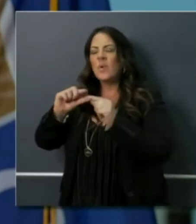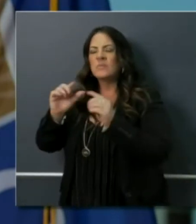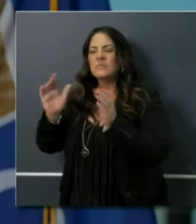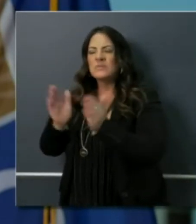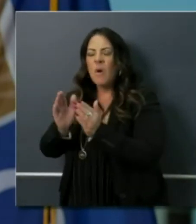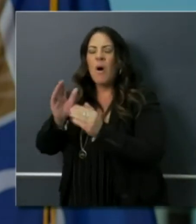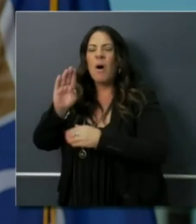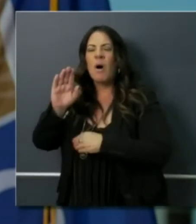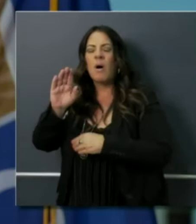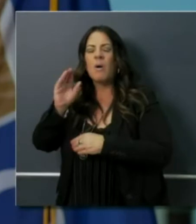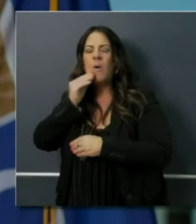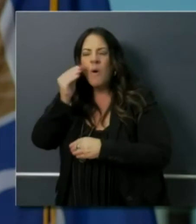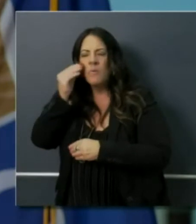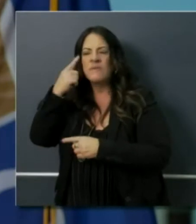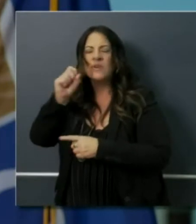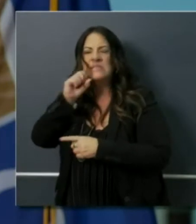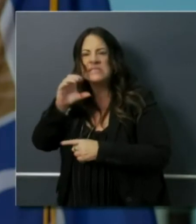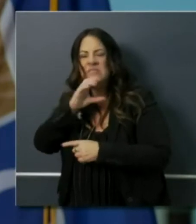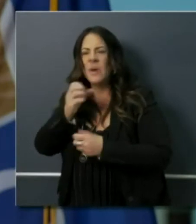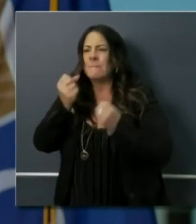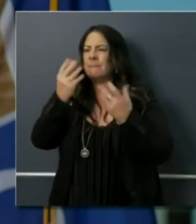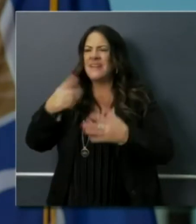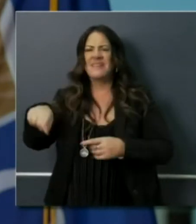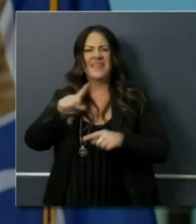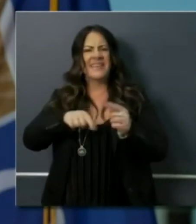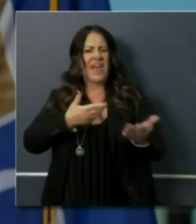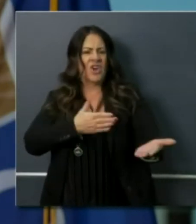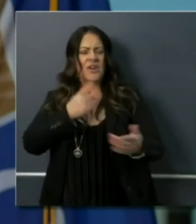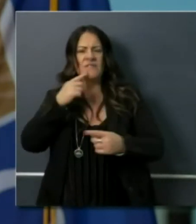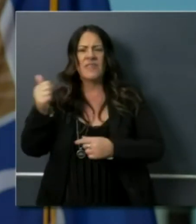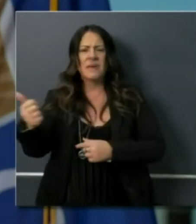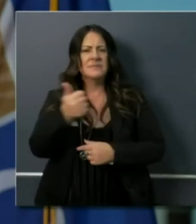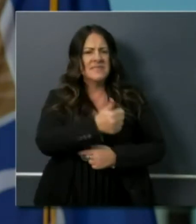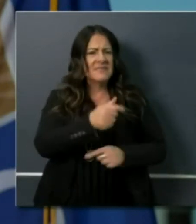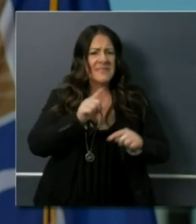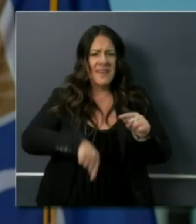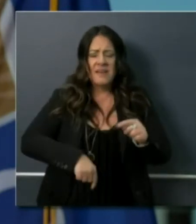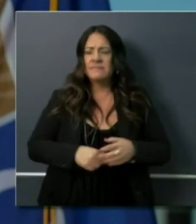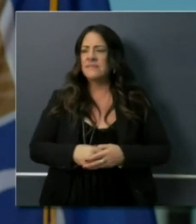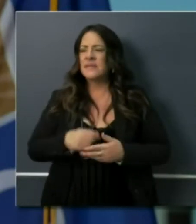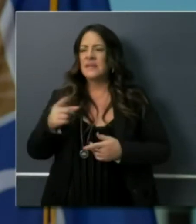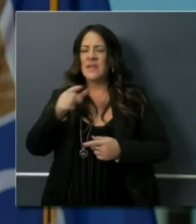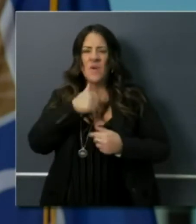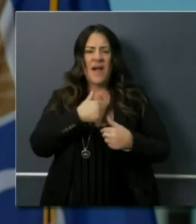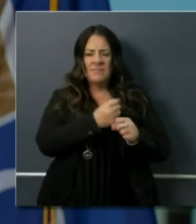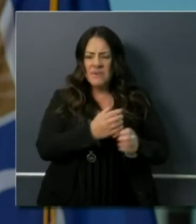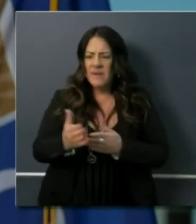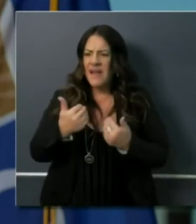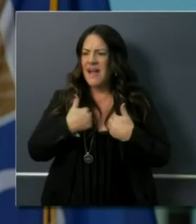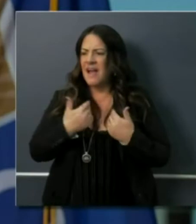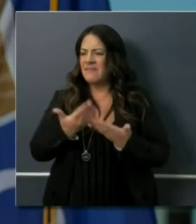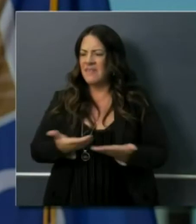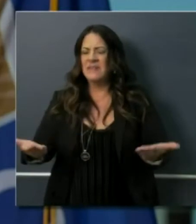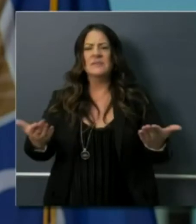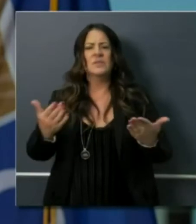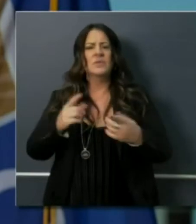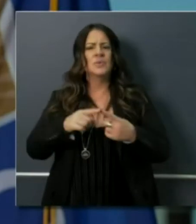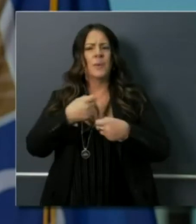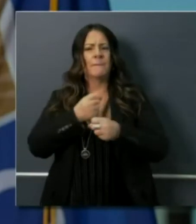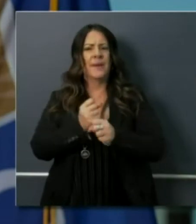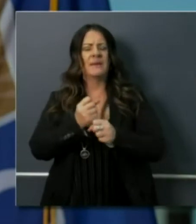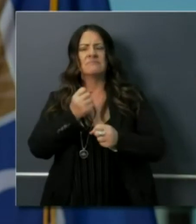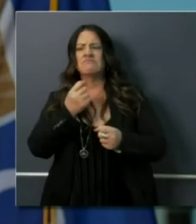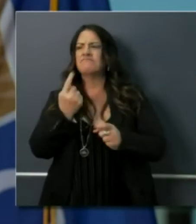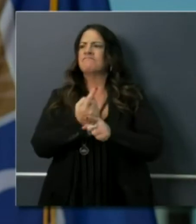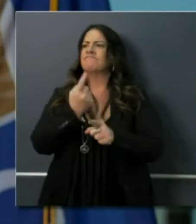seniors that cannot prepare their own meals and clearly are not prepared to get the